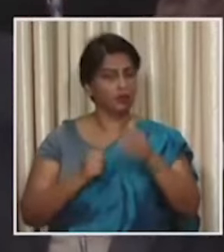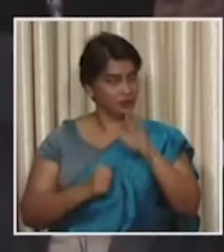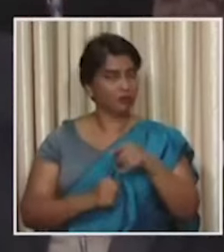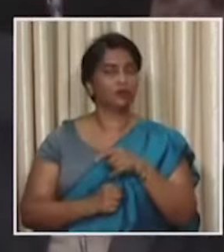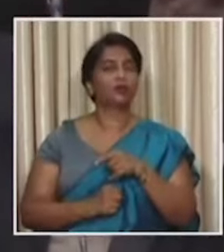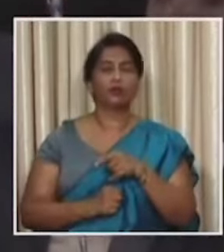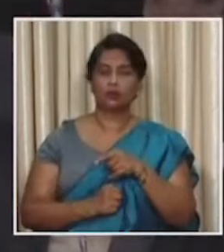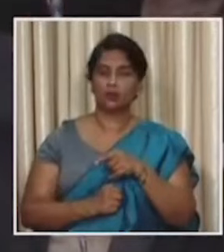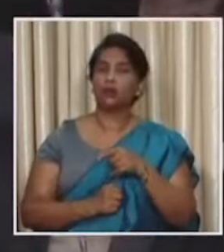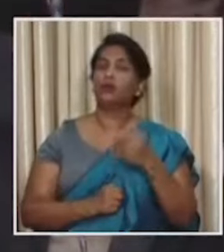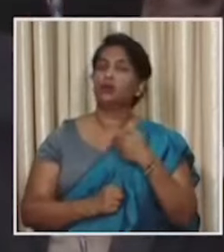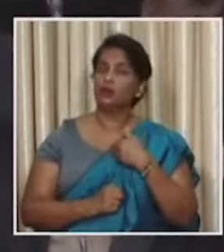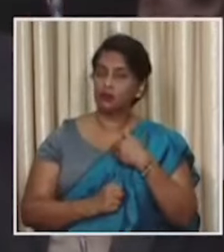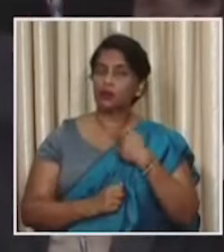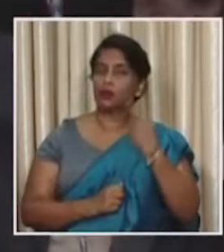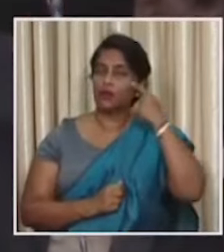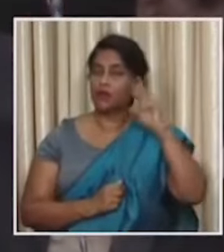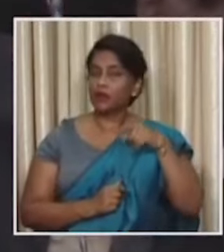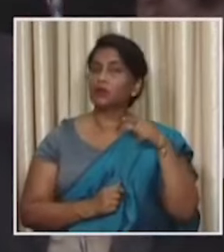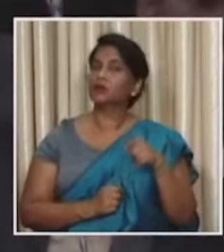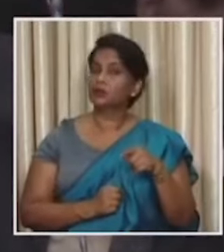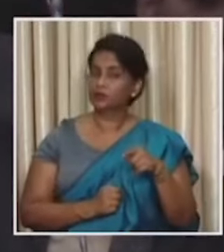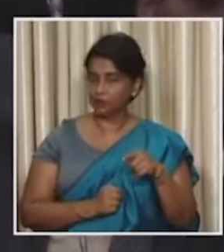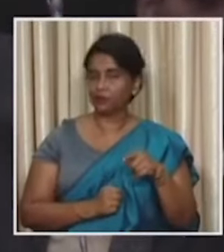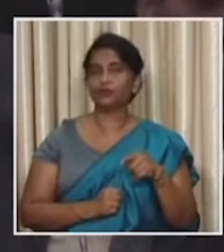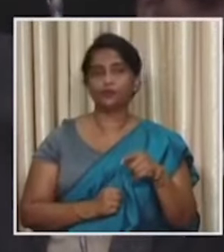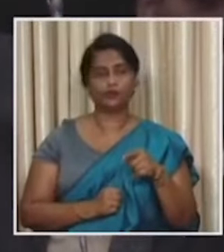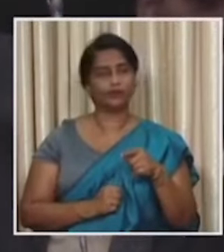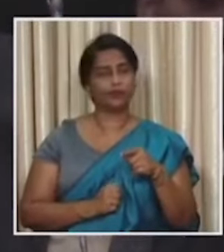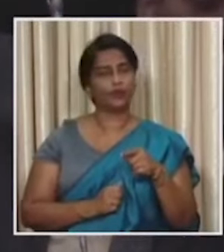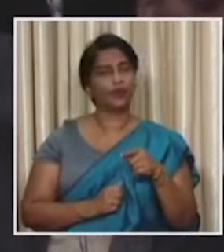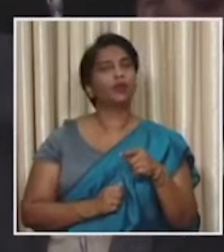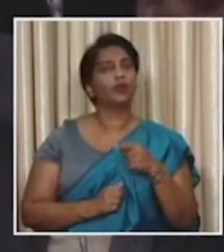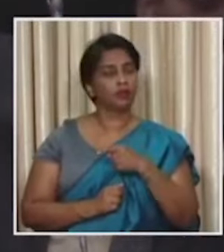what is best for Sri Lanka. But unfortunately, if you look at the